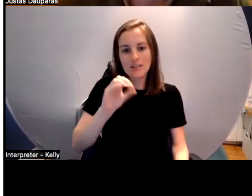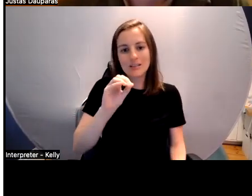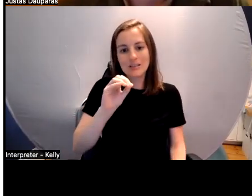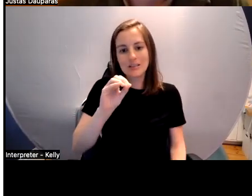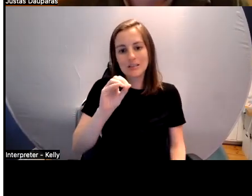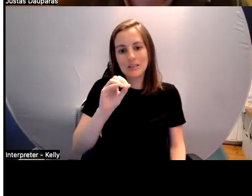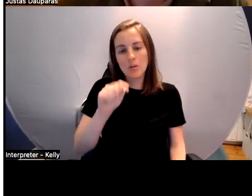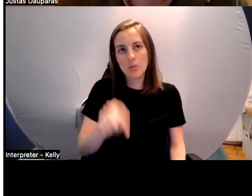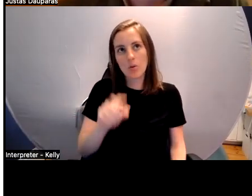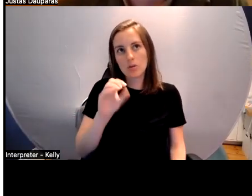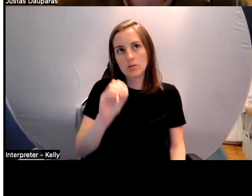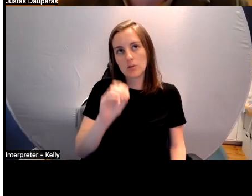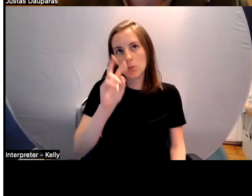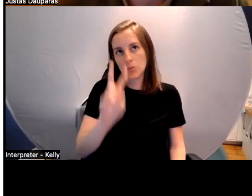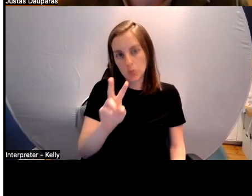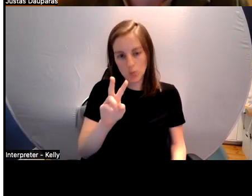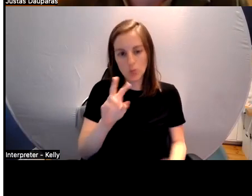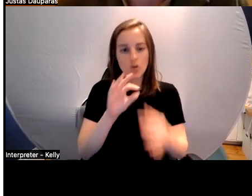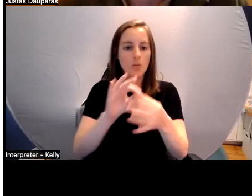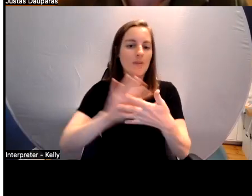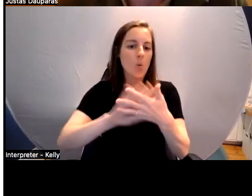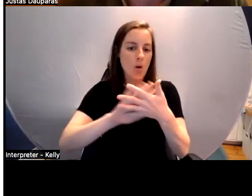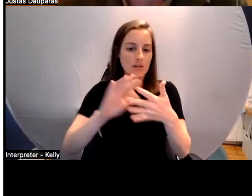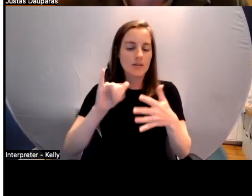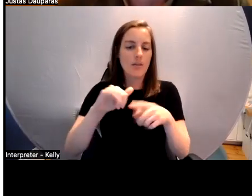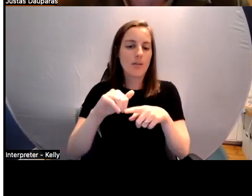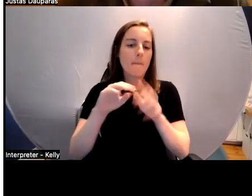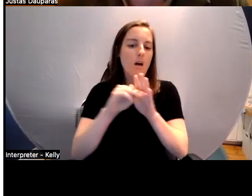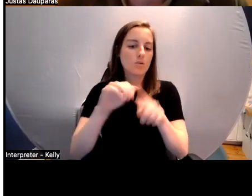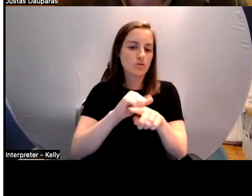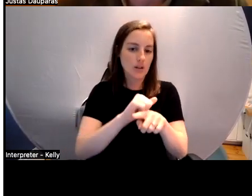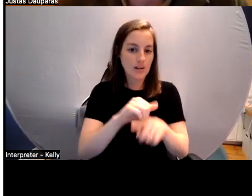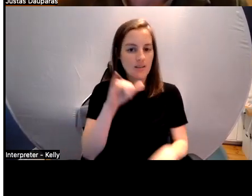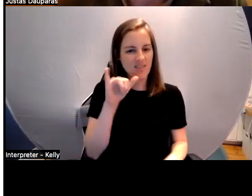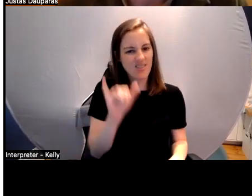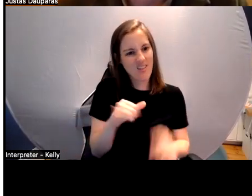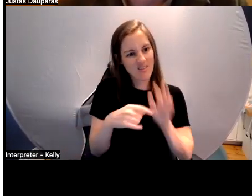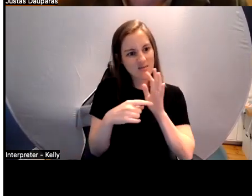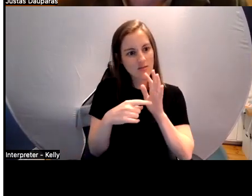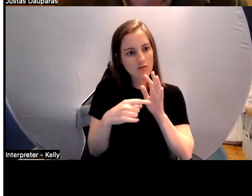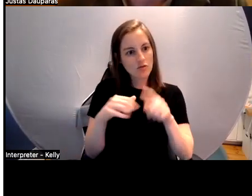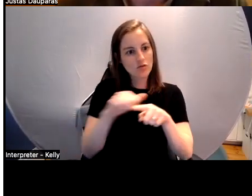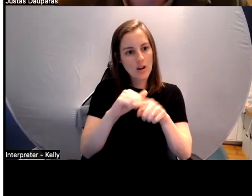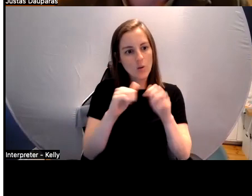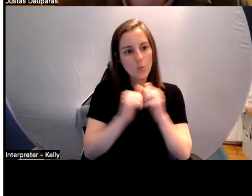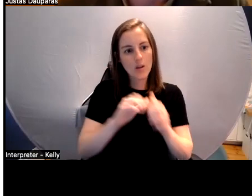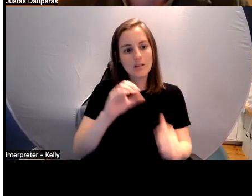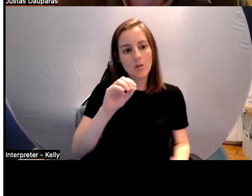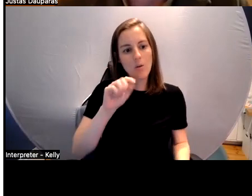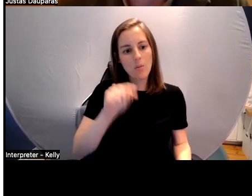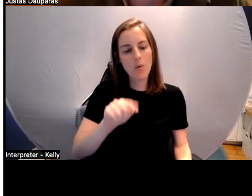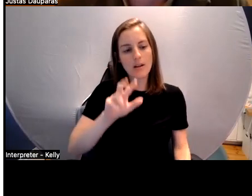0.02 angstrom noise the model was trained with. This model was trained with 0.2 angstrom. This model was trained with 0.3 angstrom